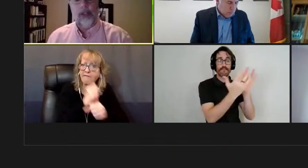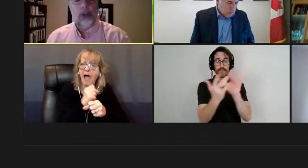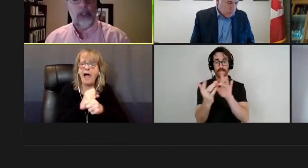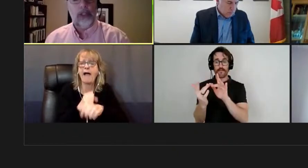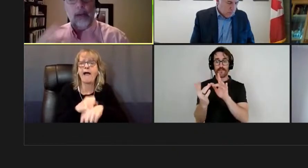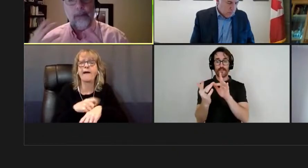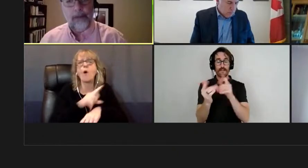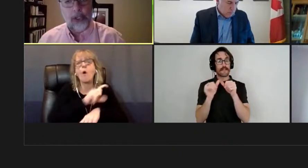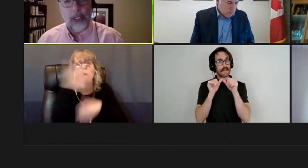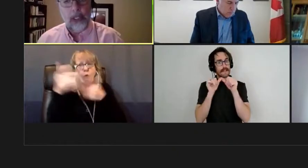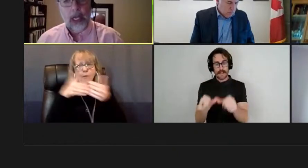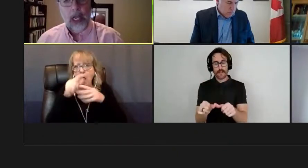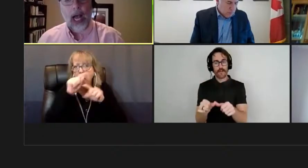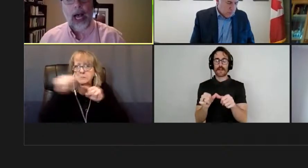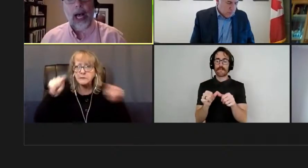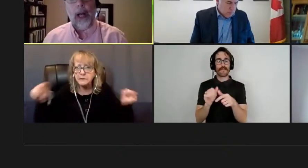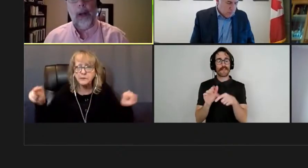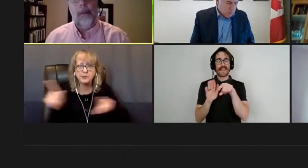in suicide prevention.